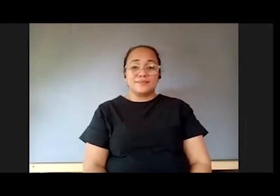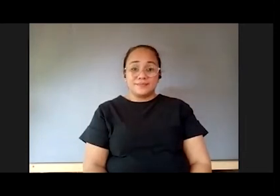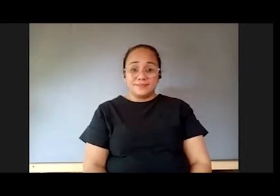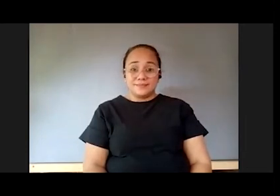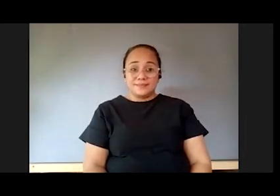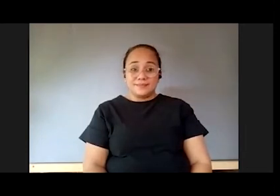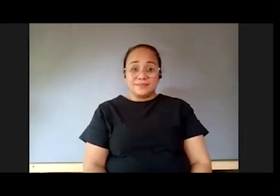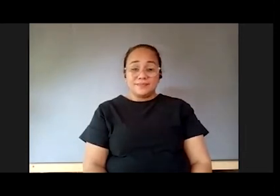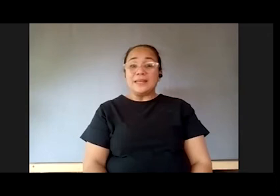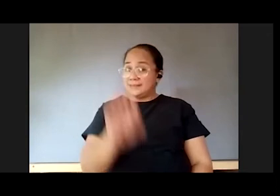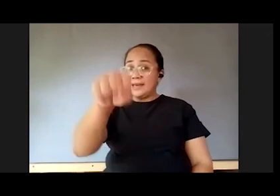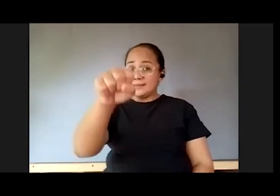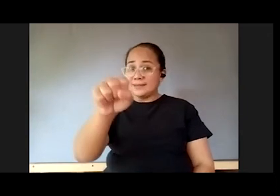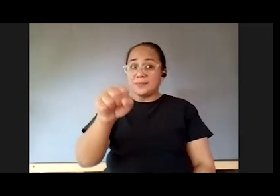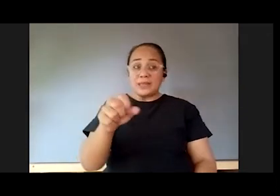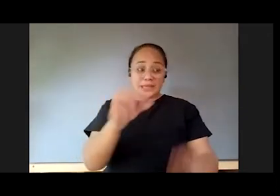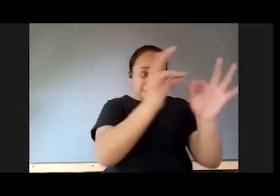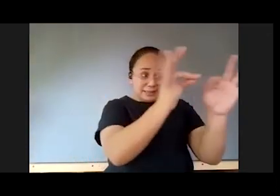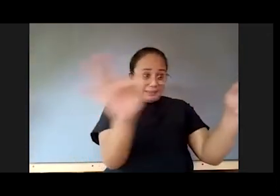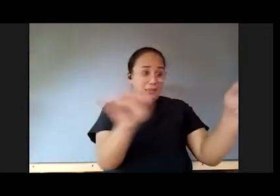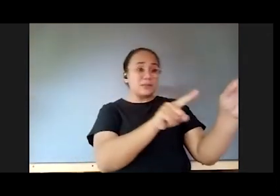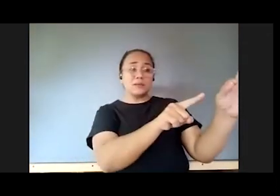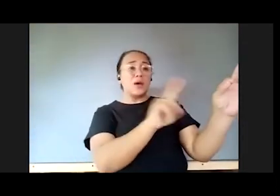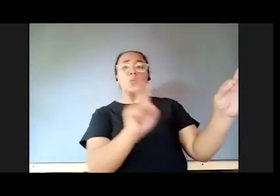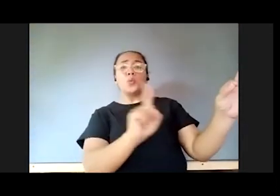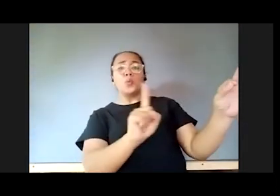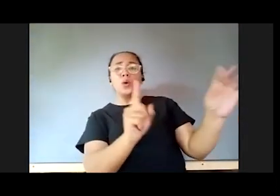Yeah, what's the verb in the sentence?